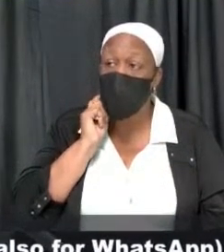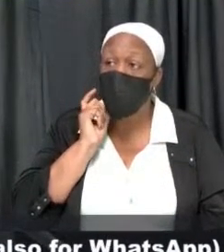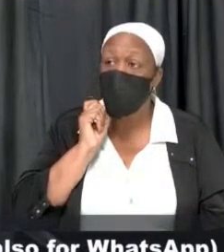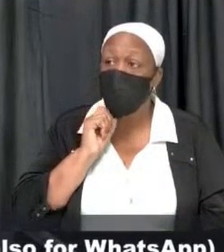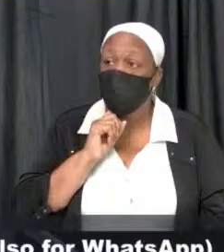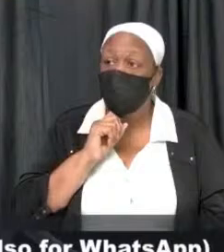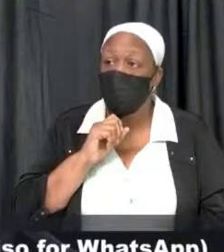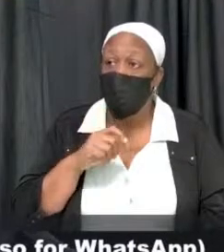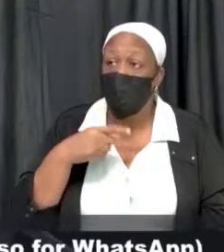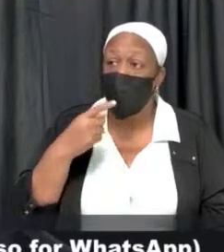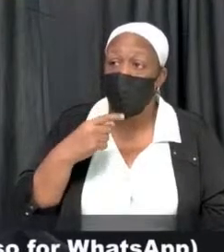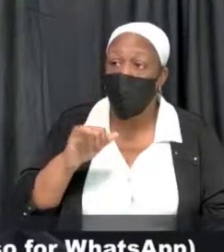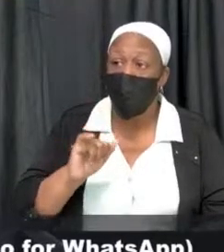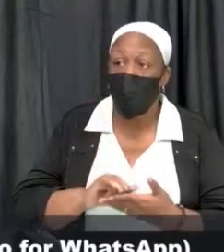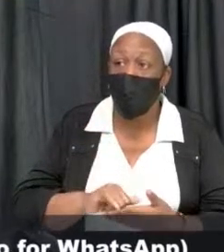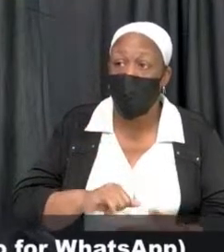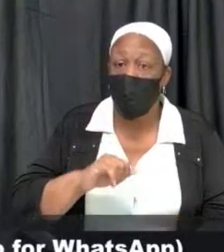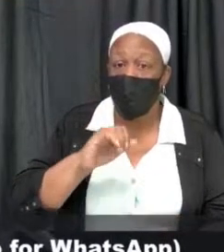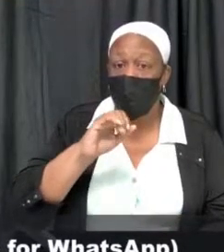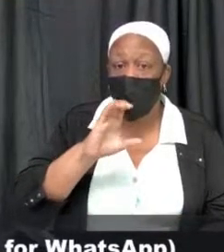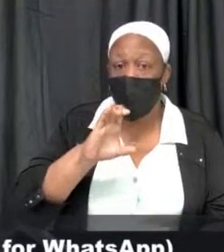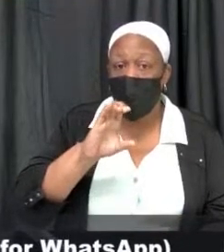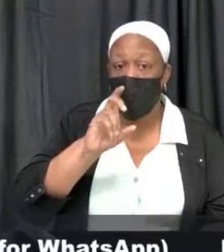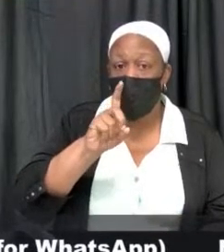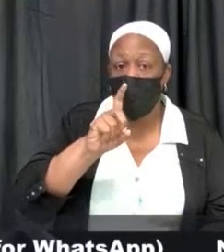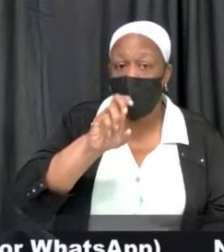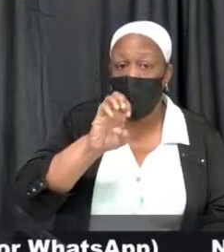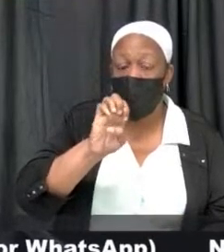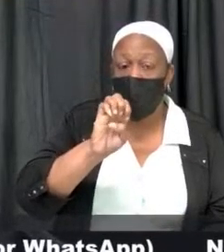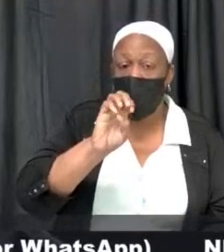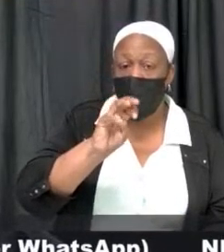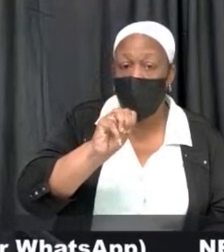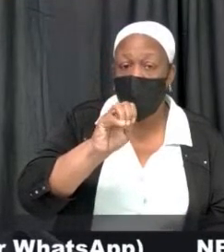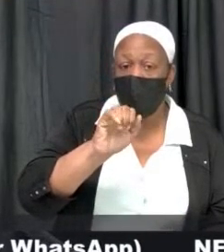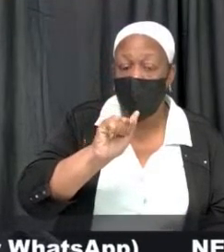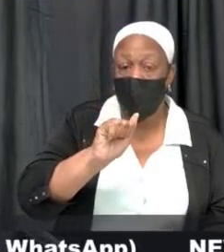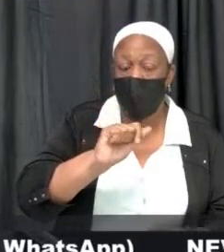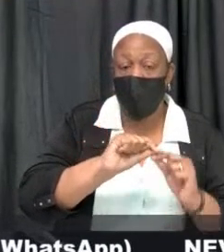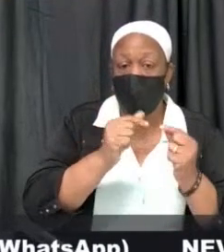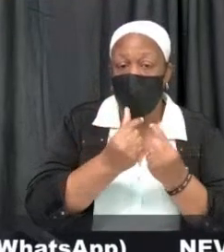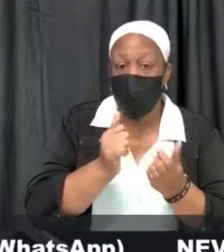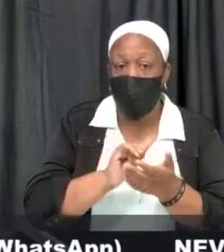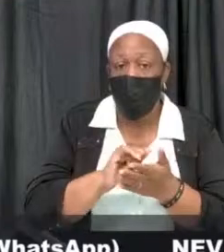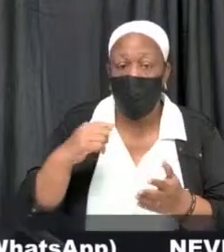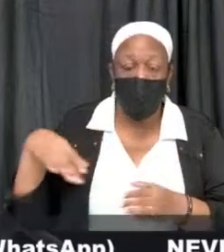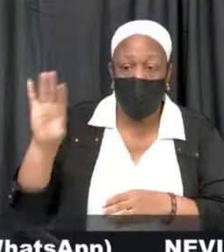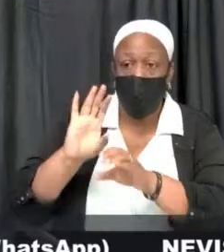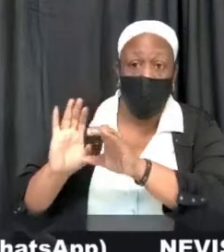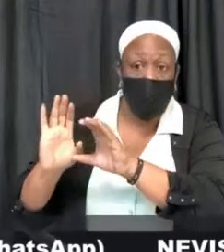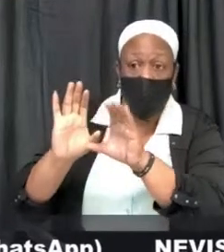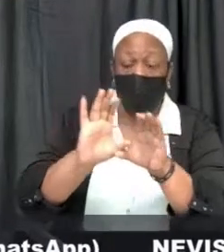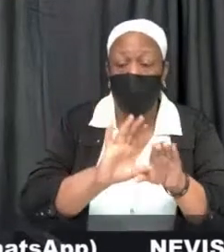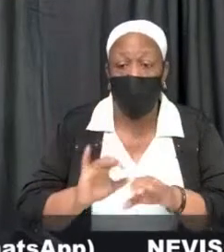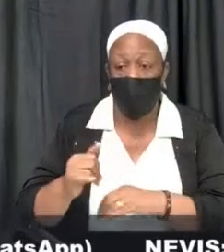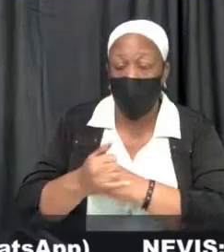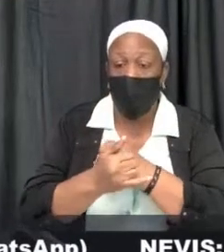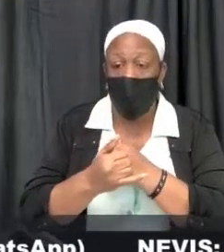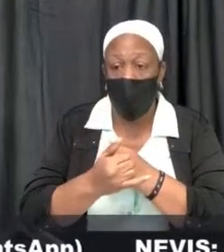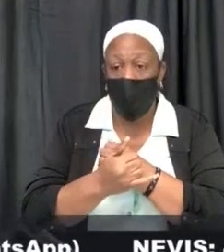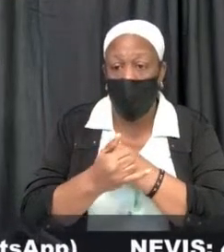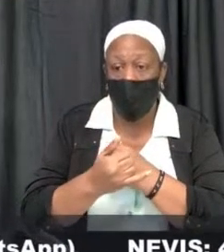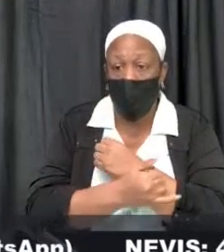have indicated that since 2019, the persons in St. Vincent and the Grenadines were preparing for the